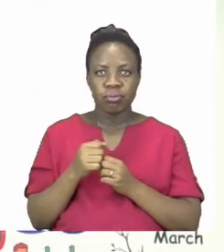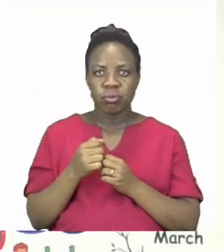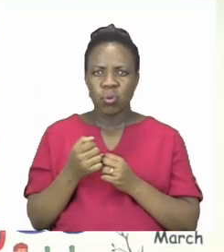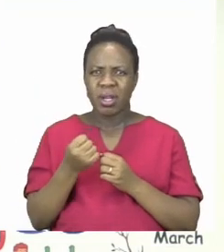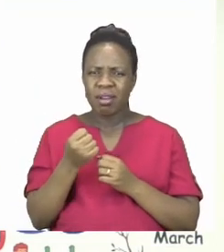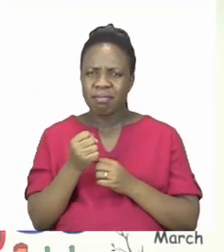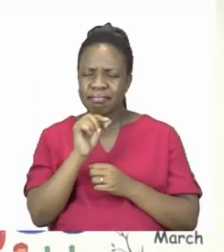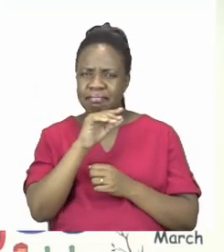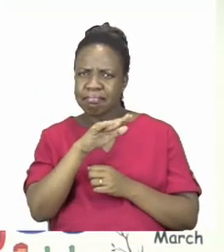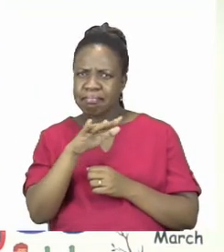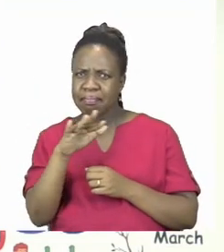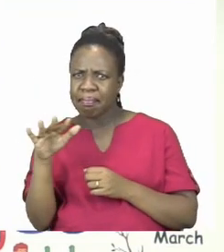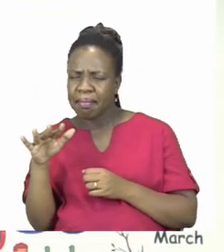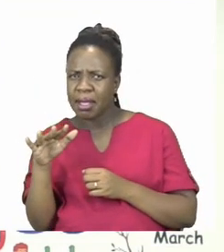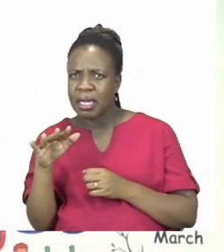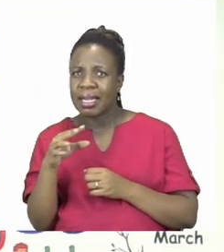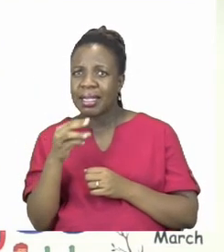have hoping,